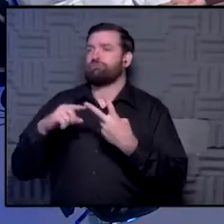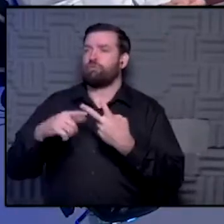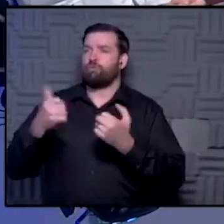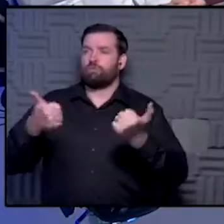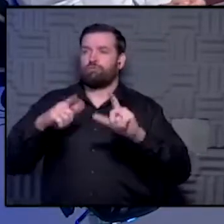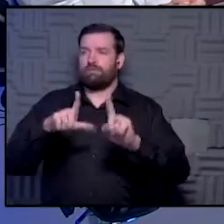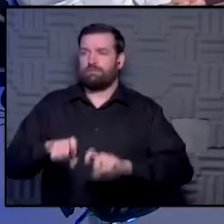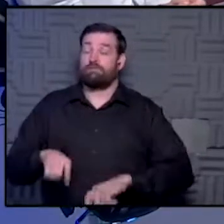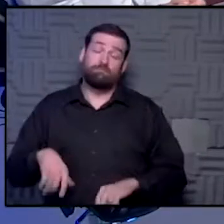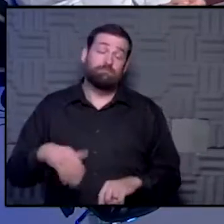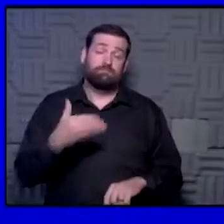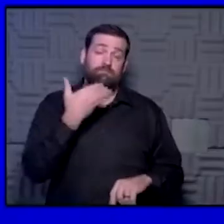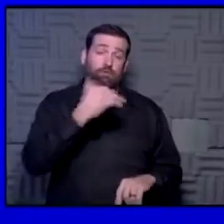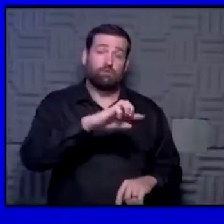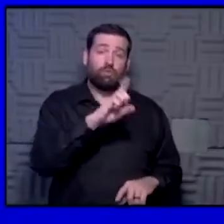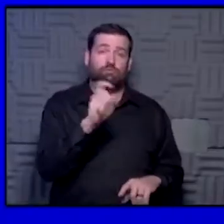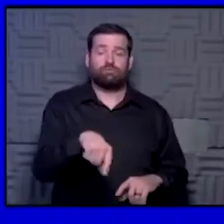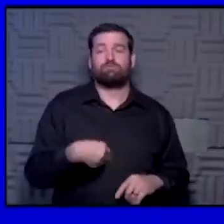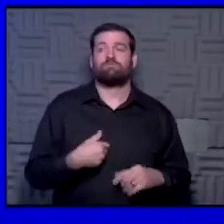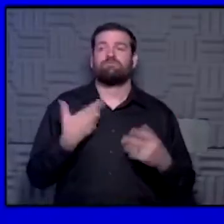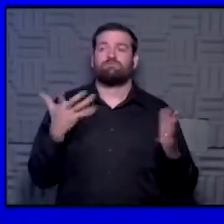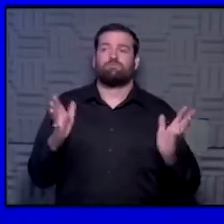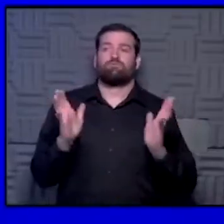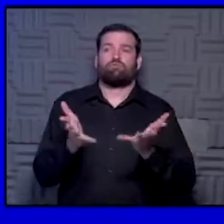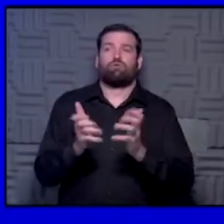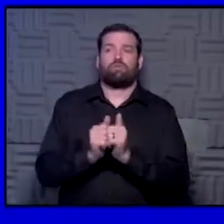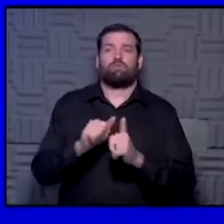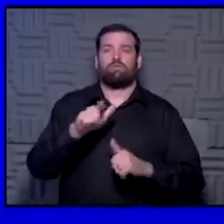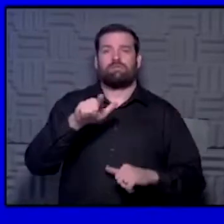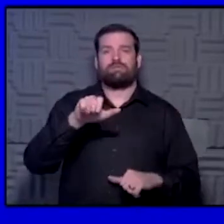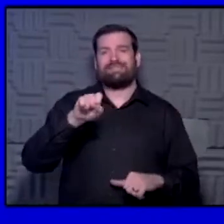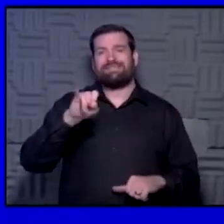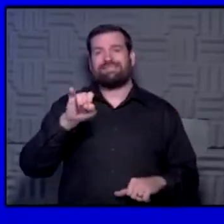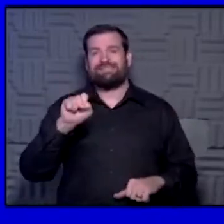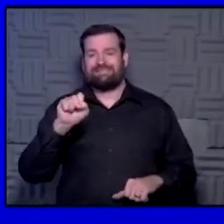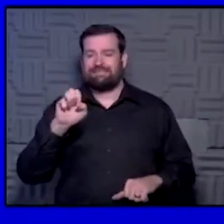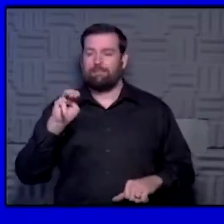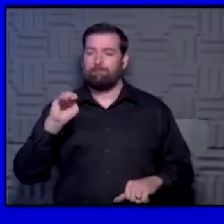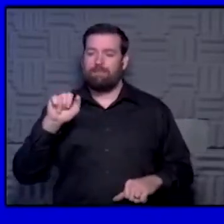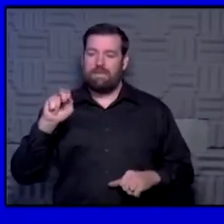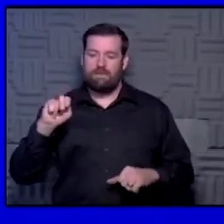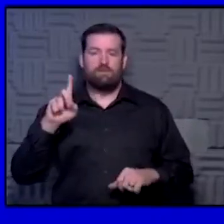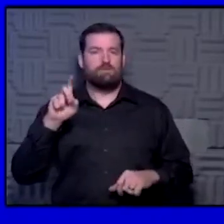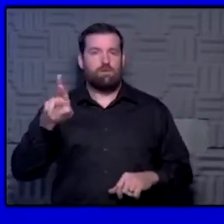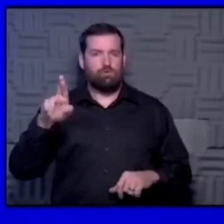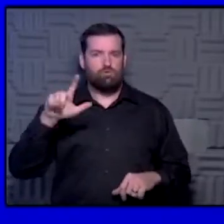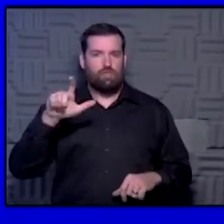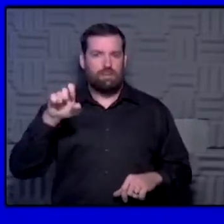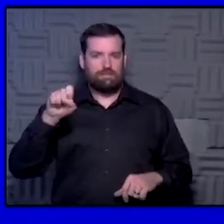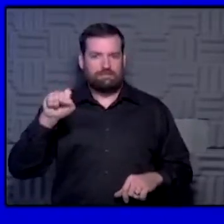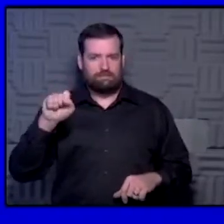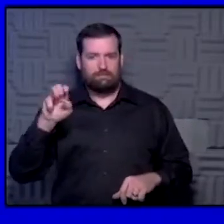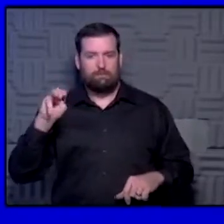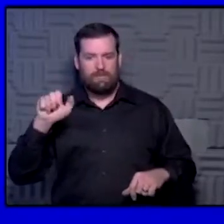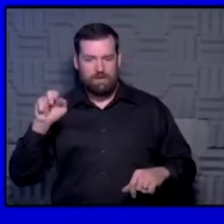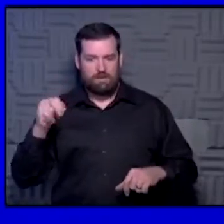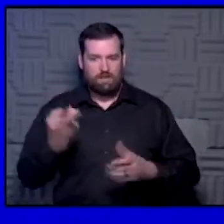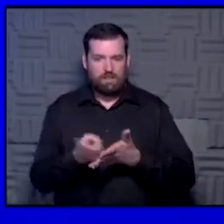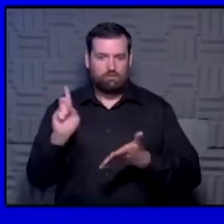Yeah, that's a very good question. I talked with Dr. Leisman in our lab actually about this last week. So, we